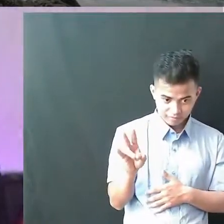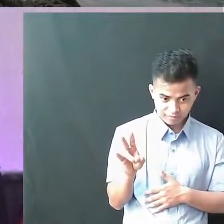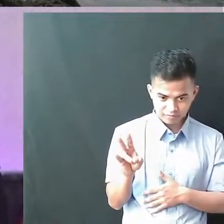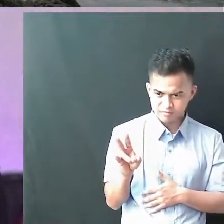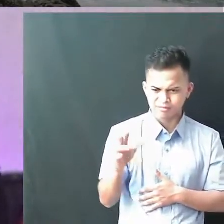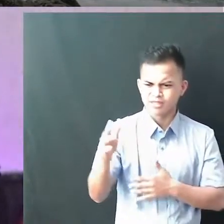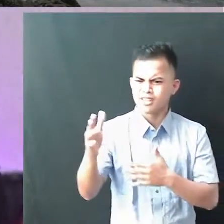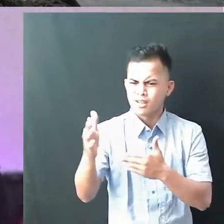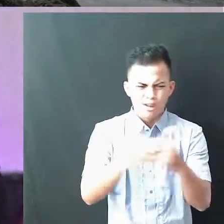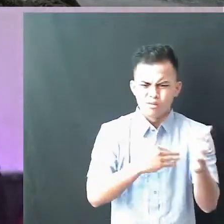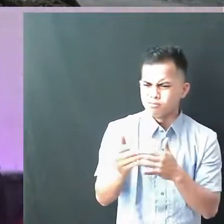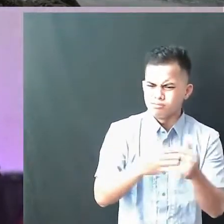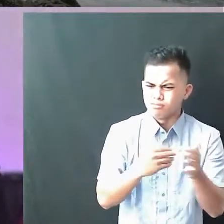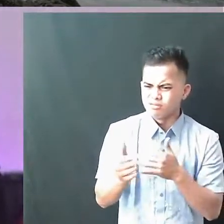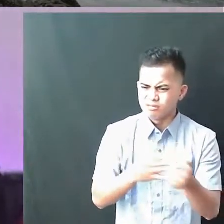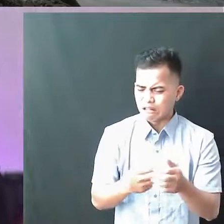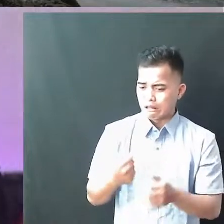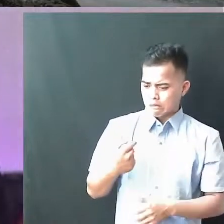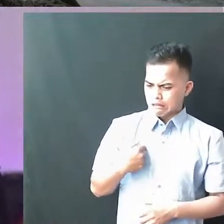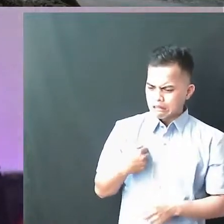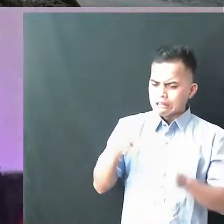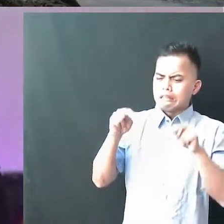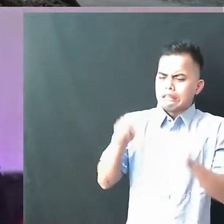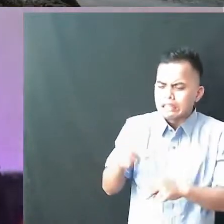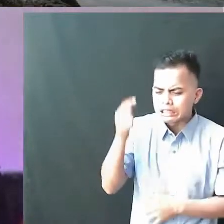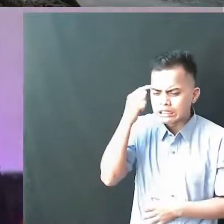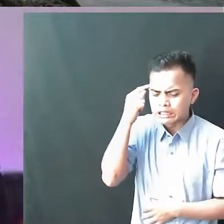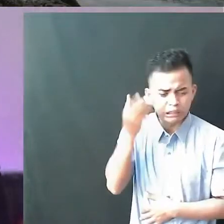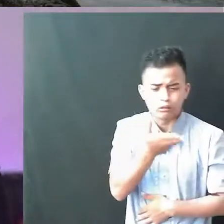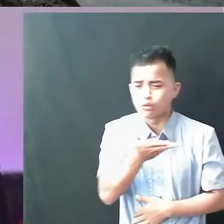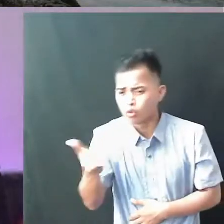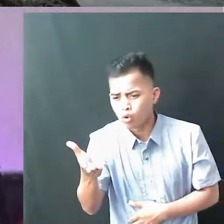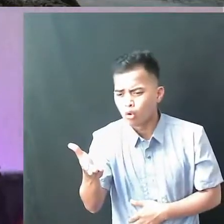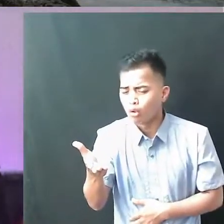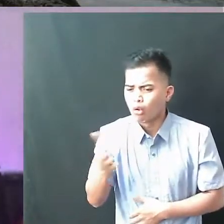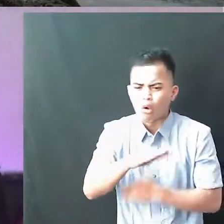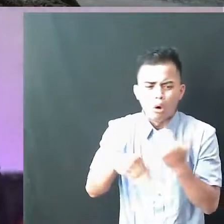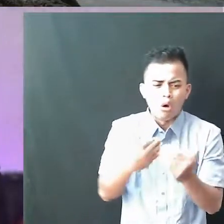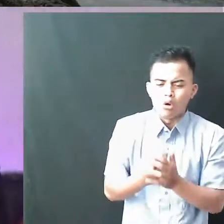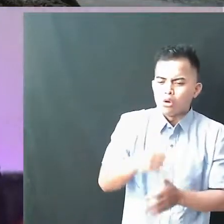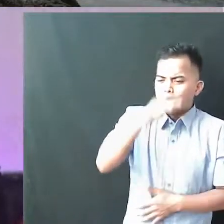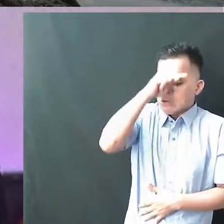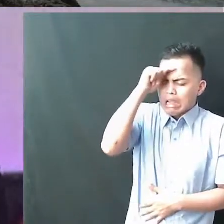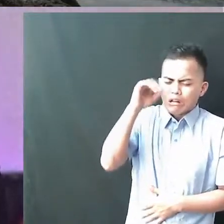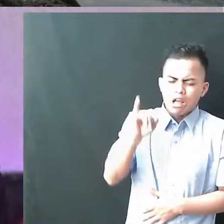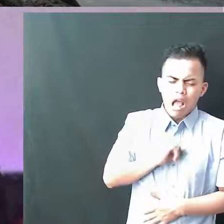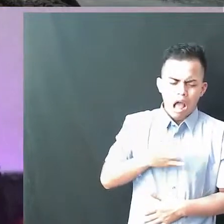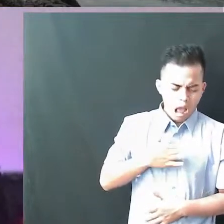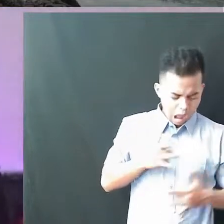Even as it is meet for me to think this of you all, because I have you in my